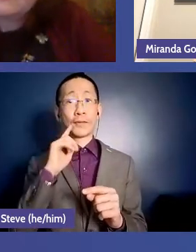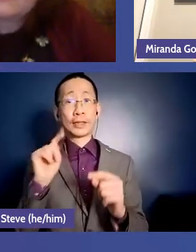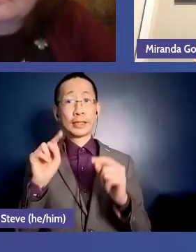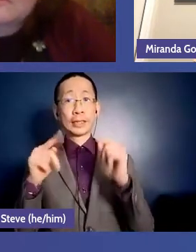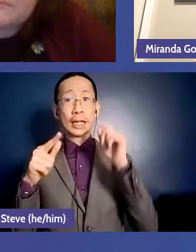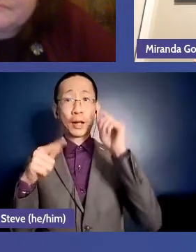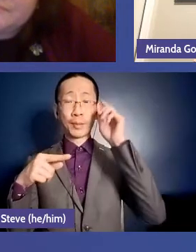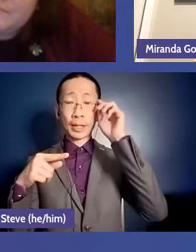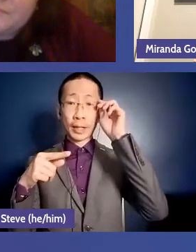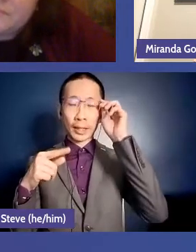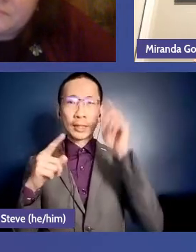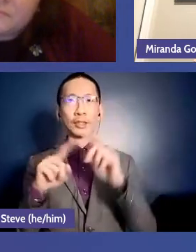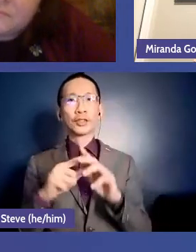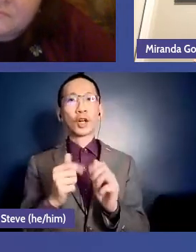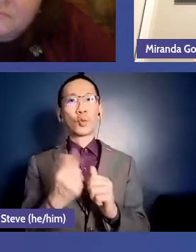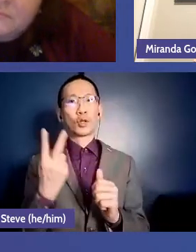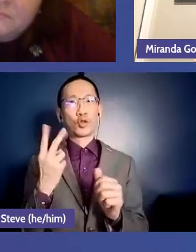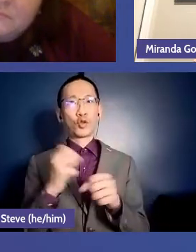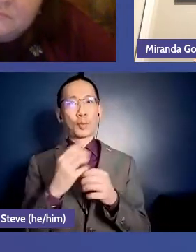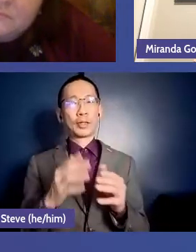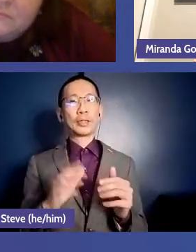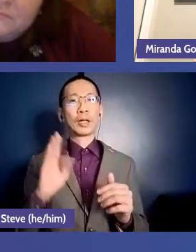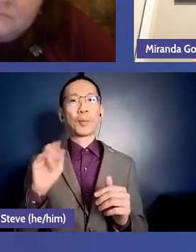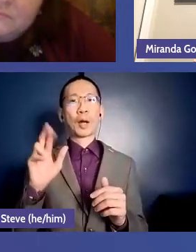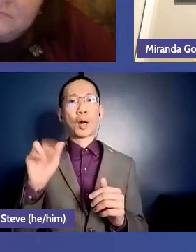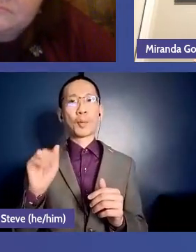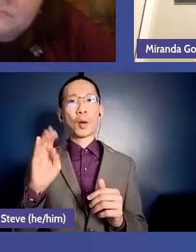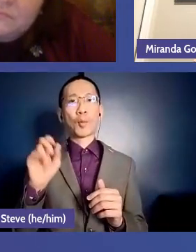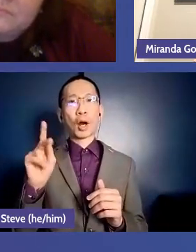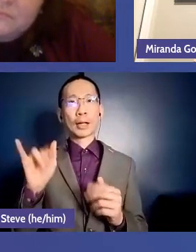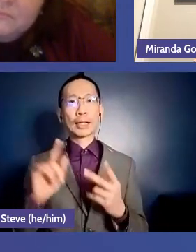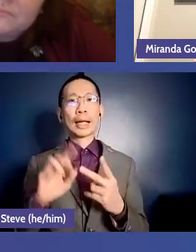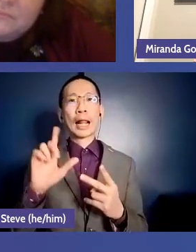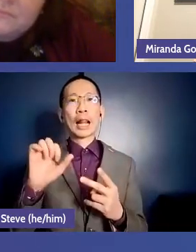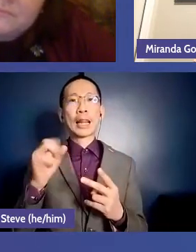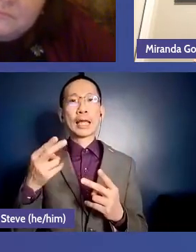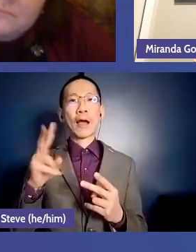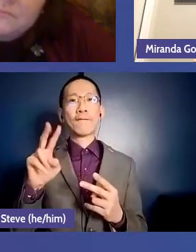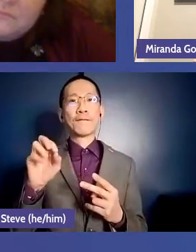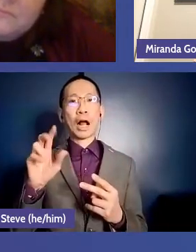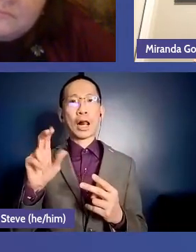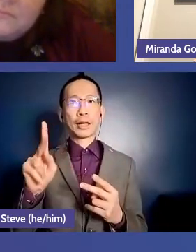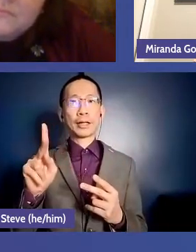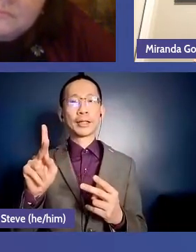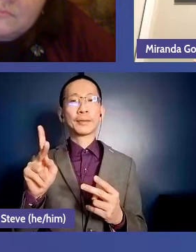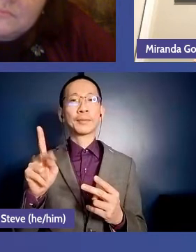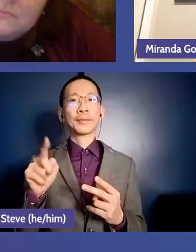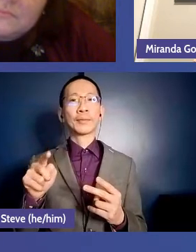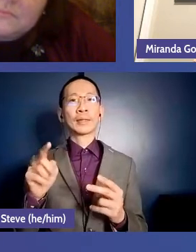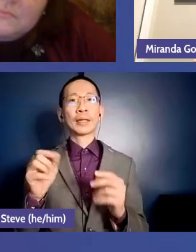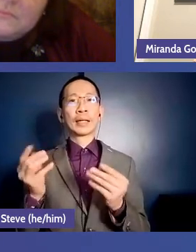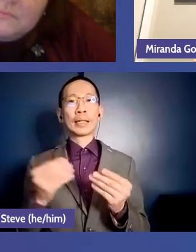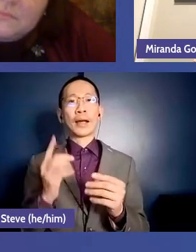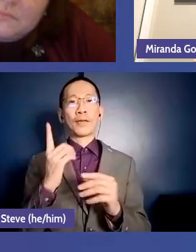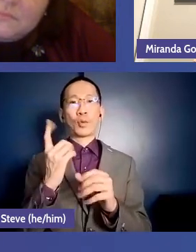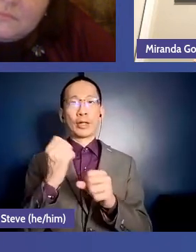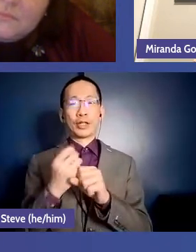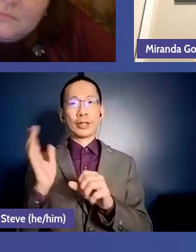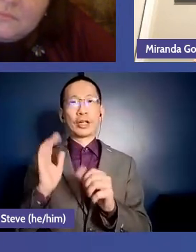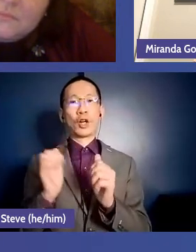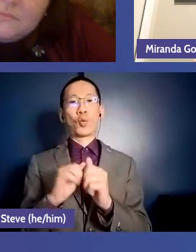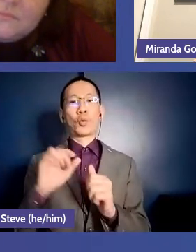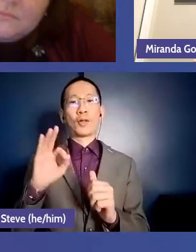started with two producers, Barbara Broccoli and Leah Volek, and they came together almost about a year ago in the wake of George Floyd's